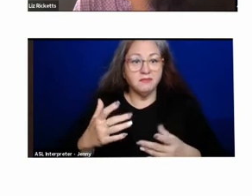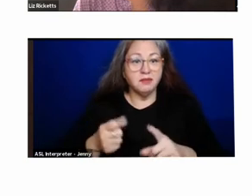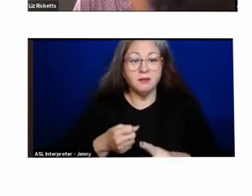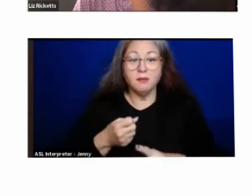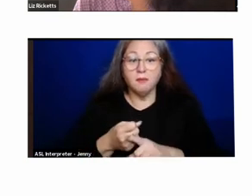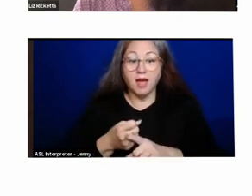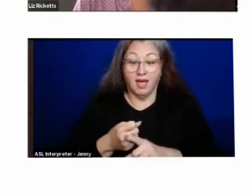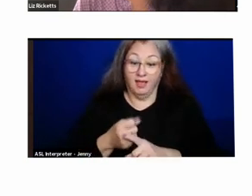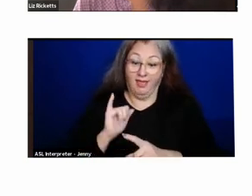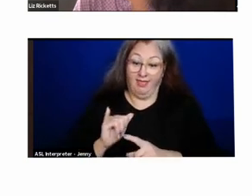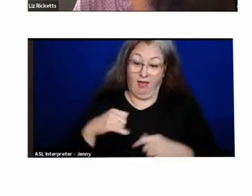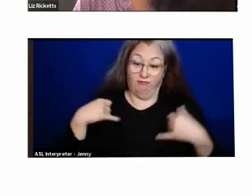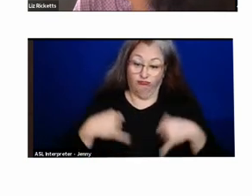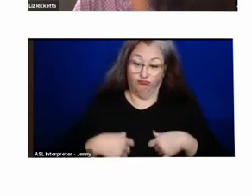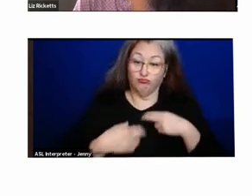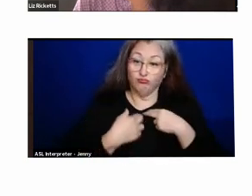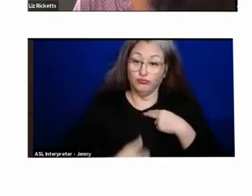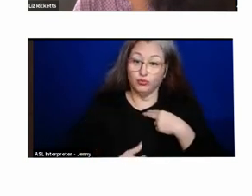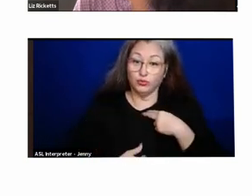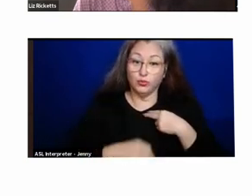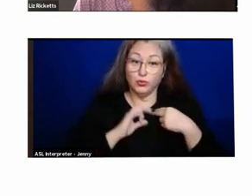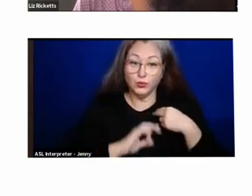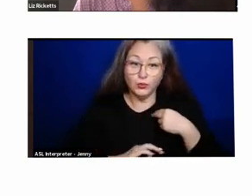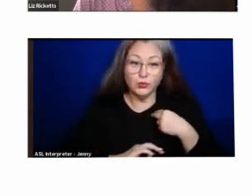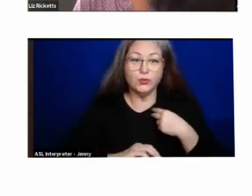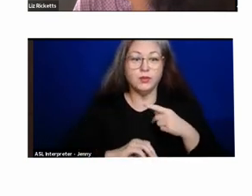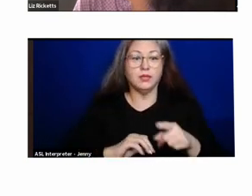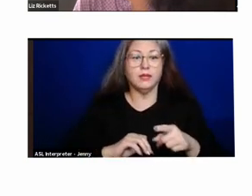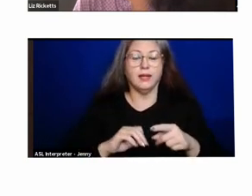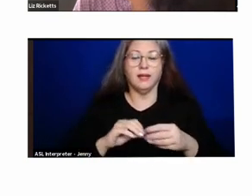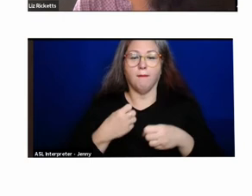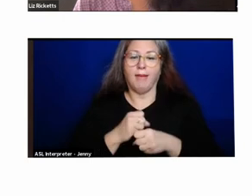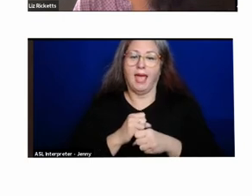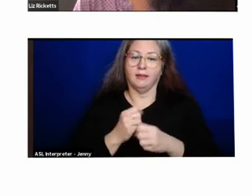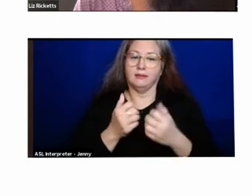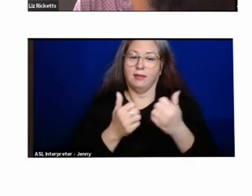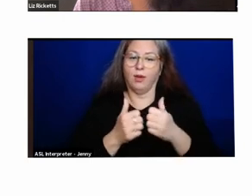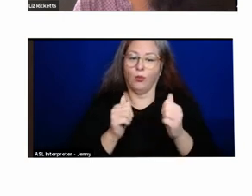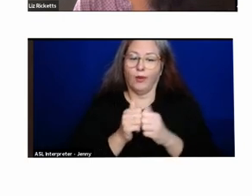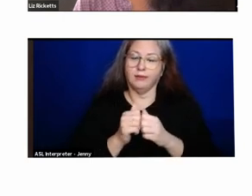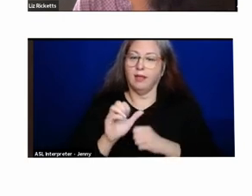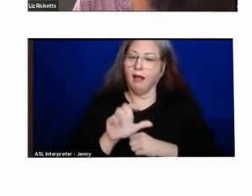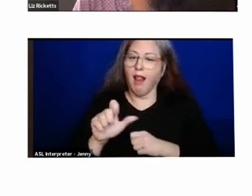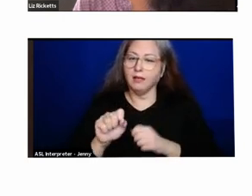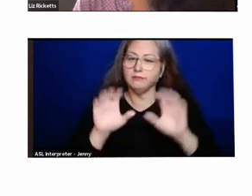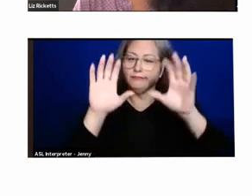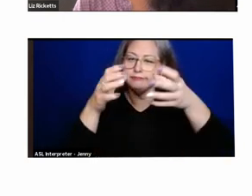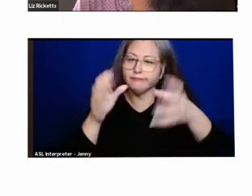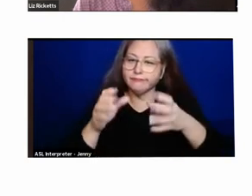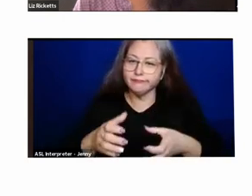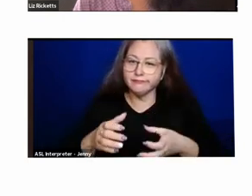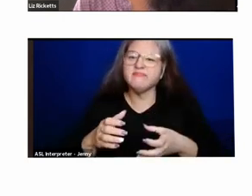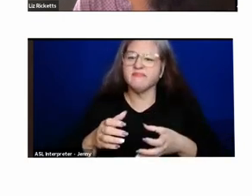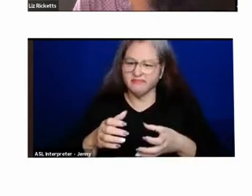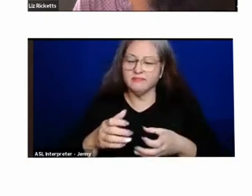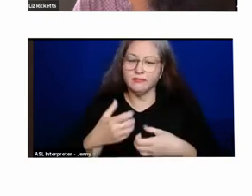the suit created classism and also, you know, made that gap